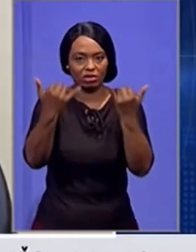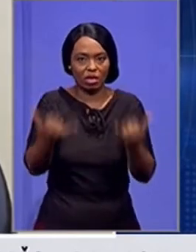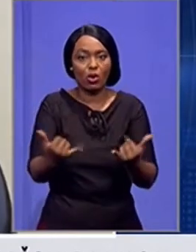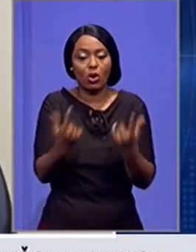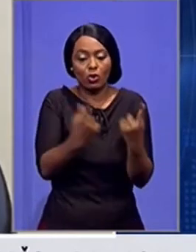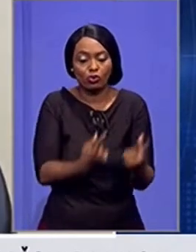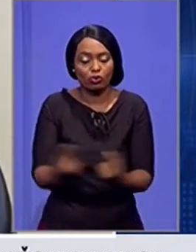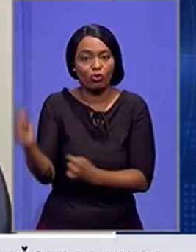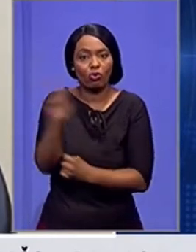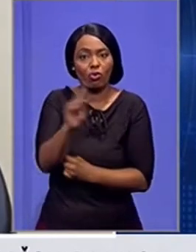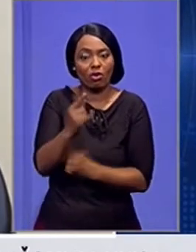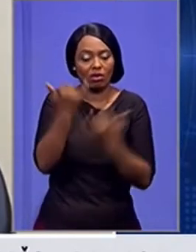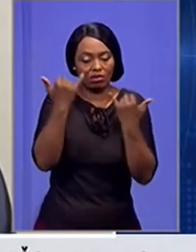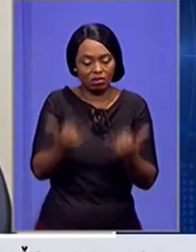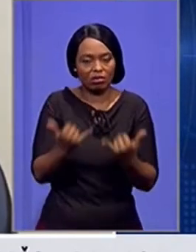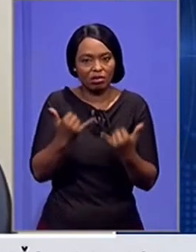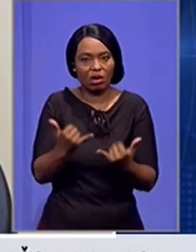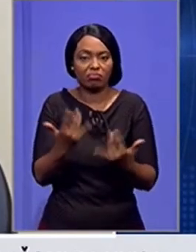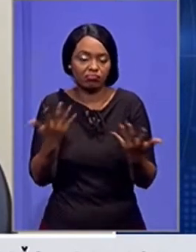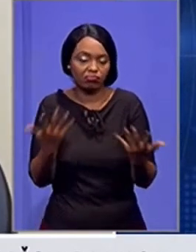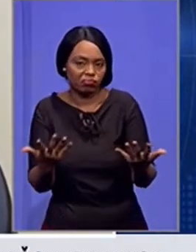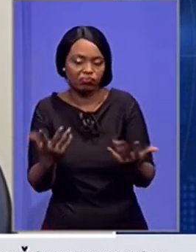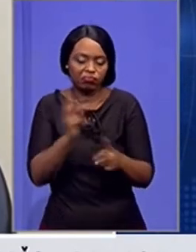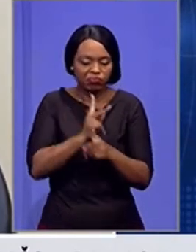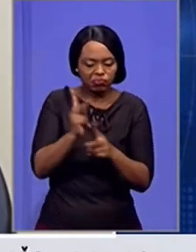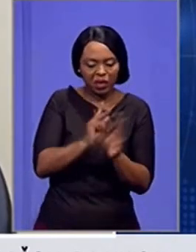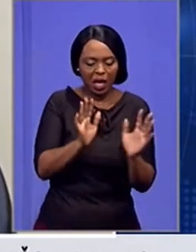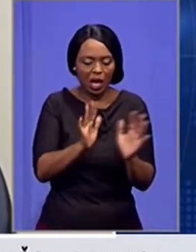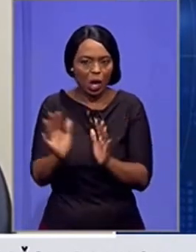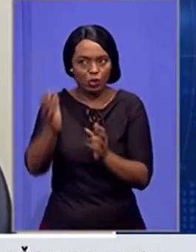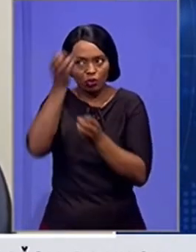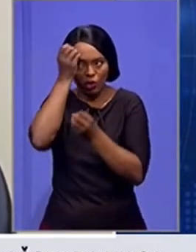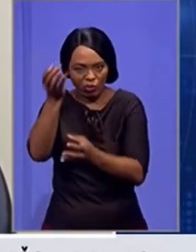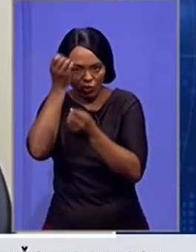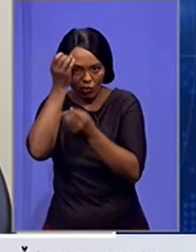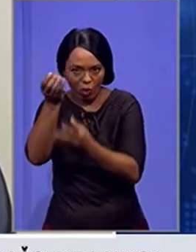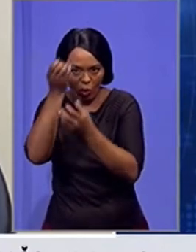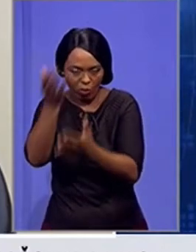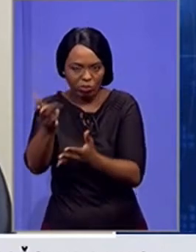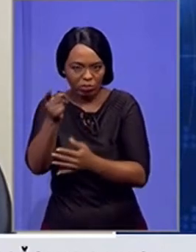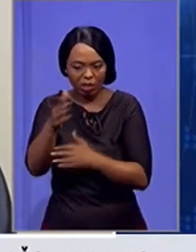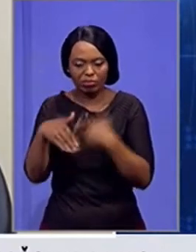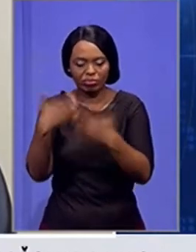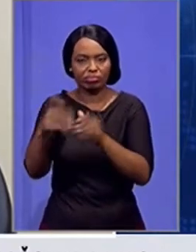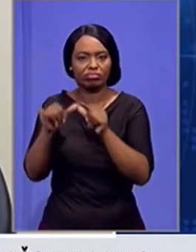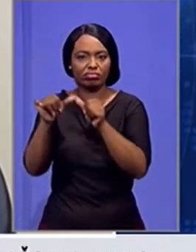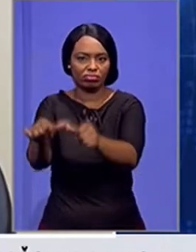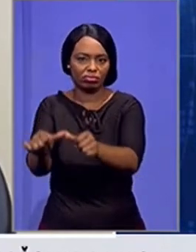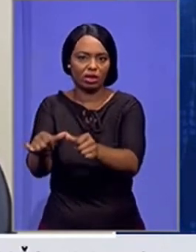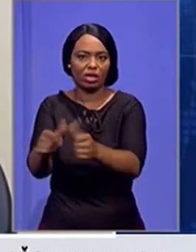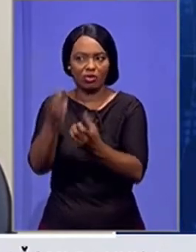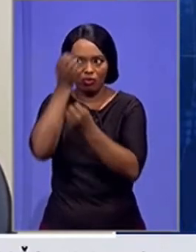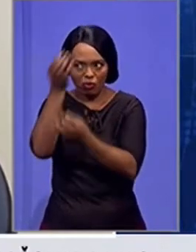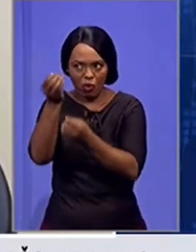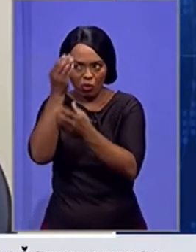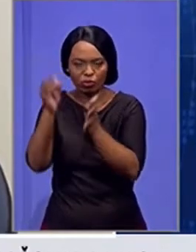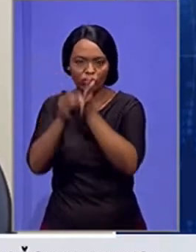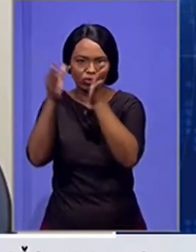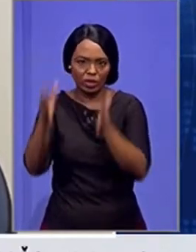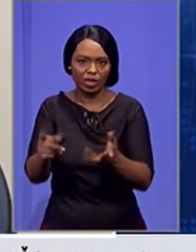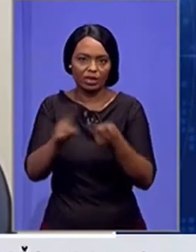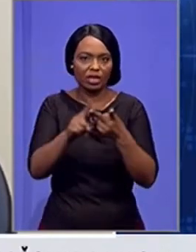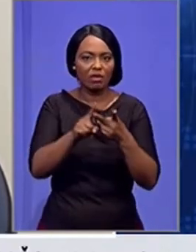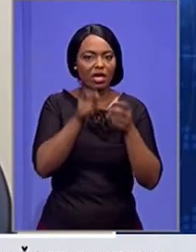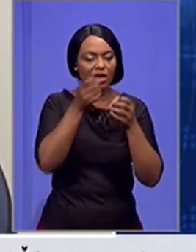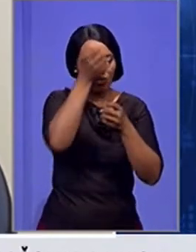to do is to make information available directly to the students as well as obviously to the public